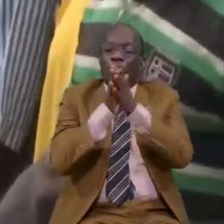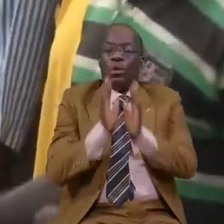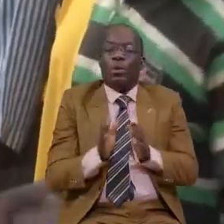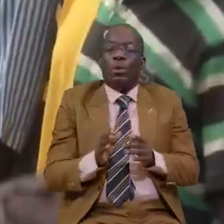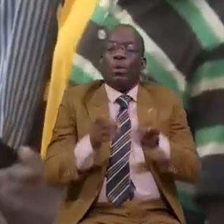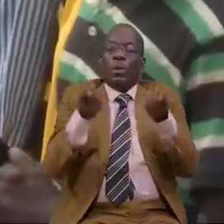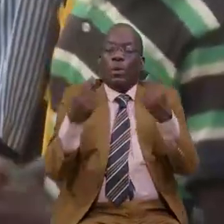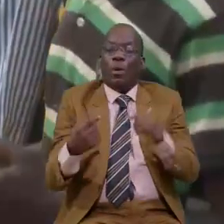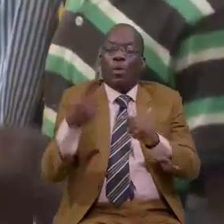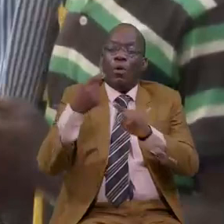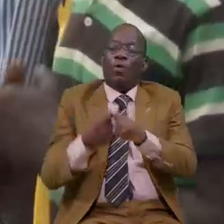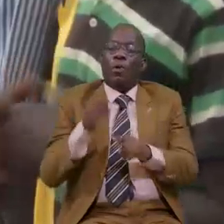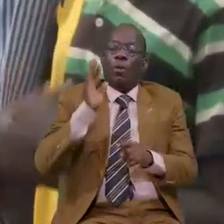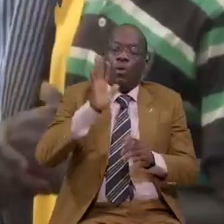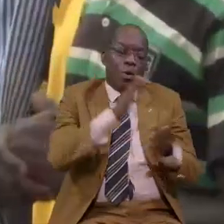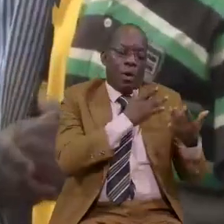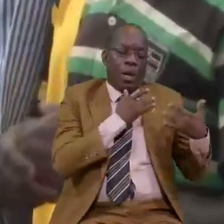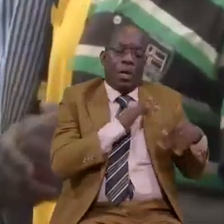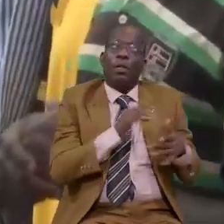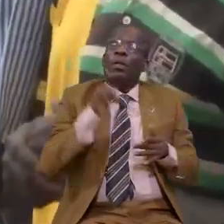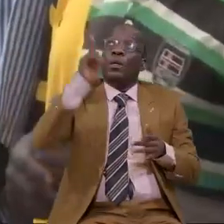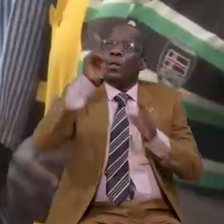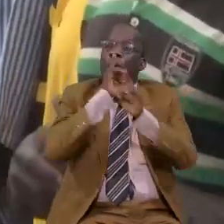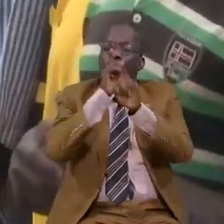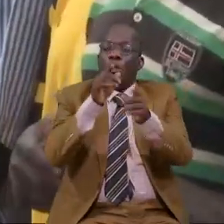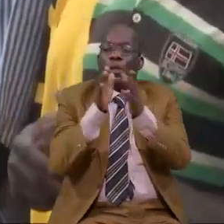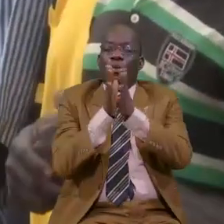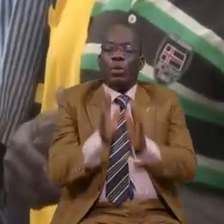Coming from your heart, he answers prayer.